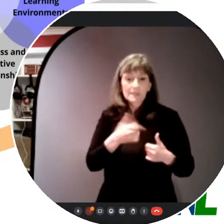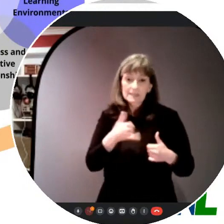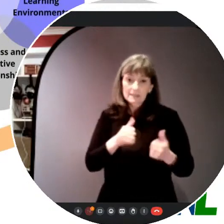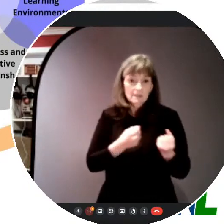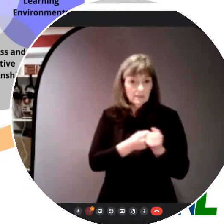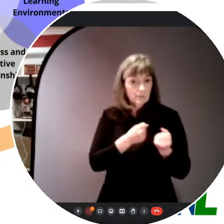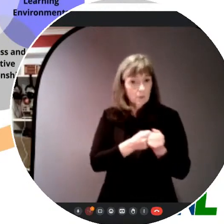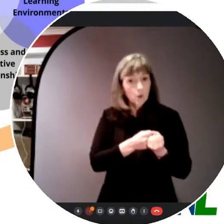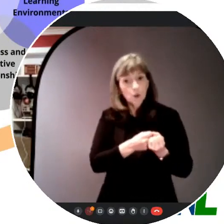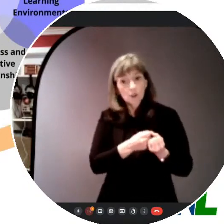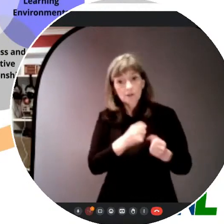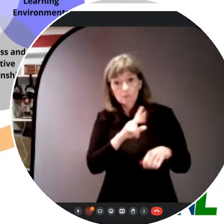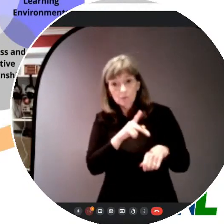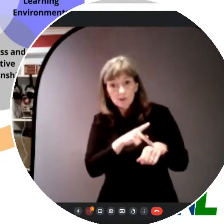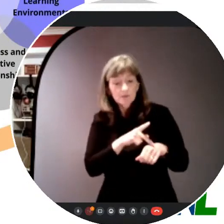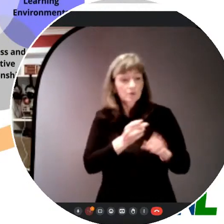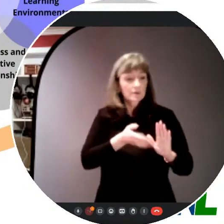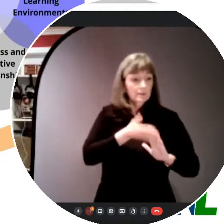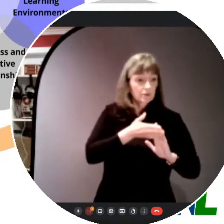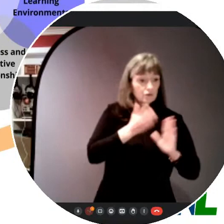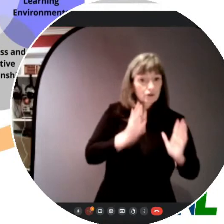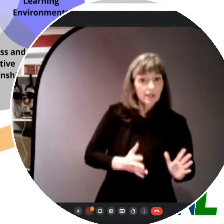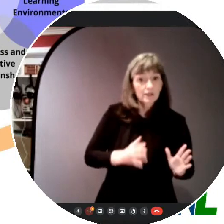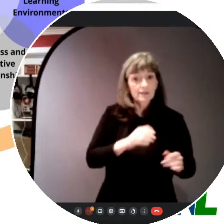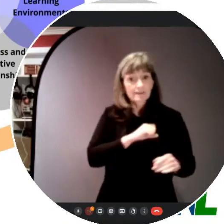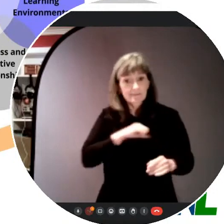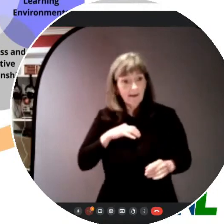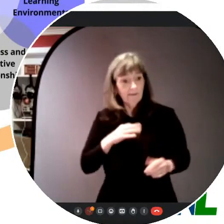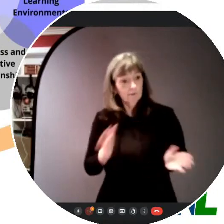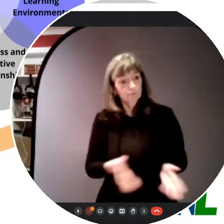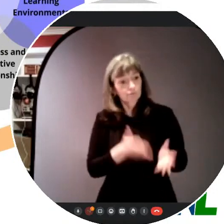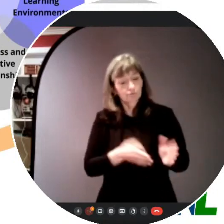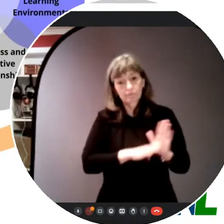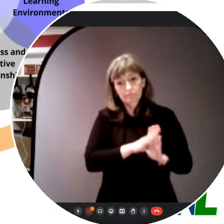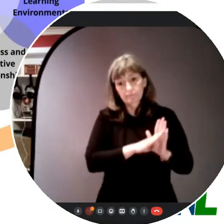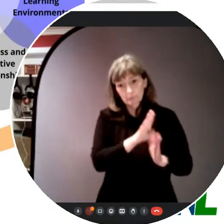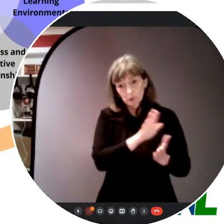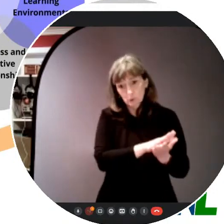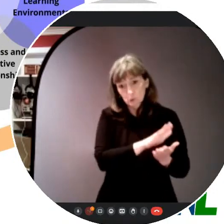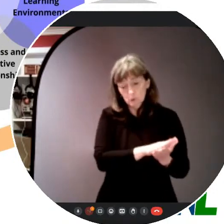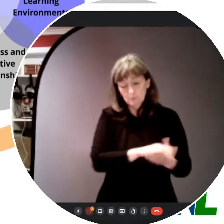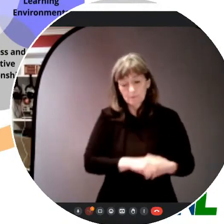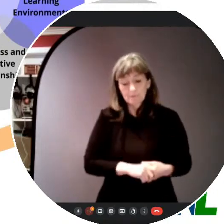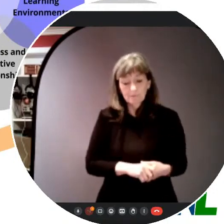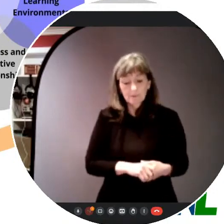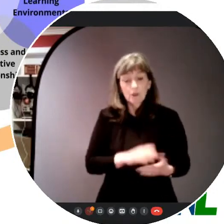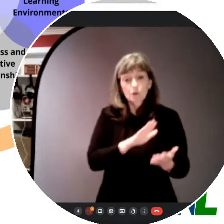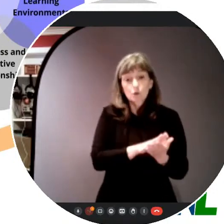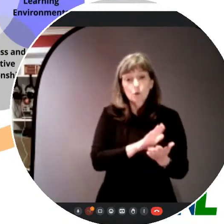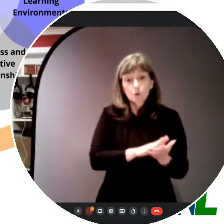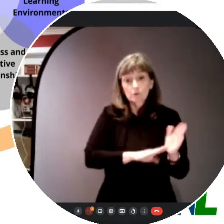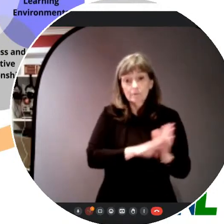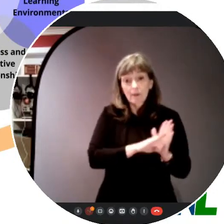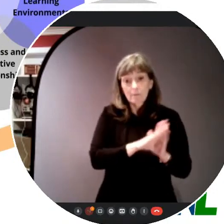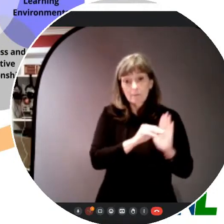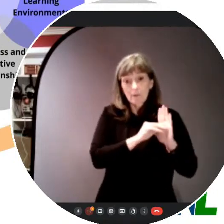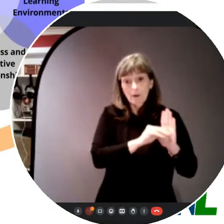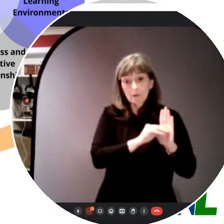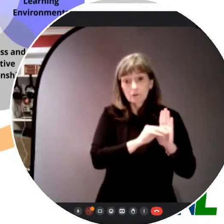teaching staff in school development. The school development model is results